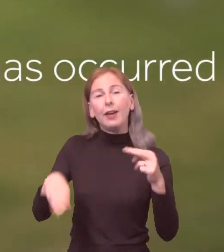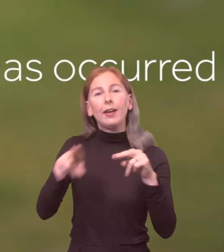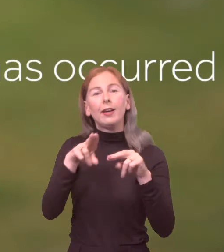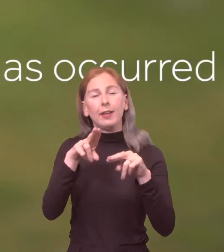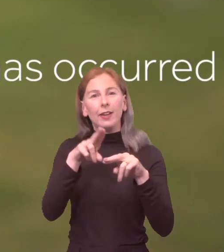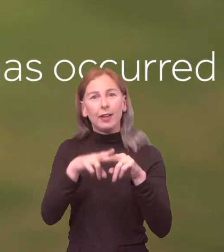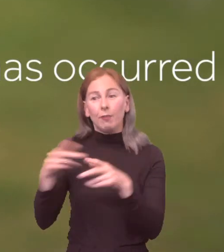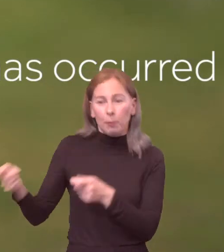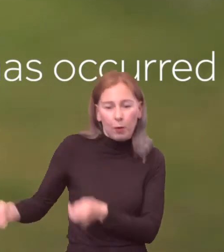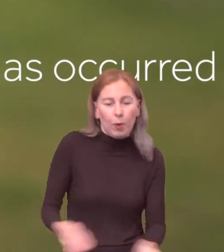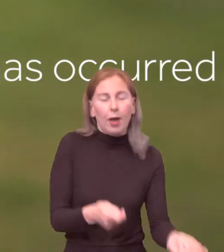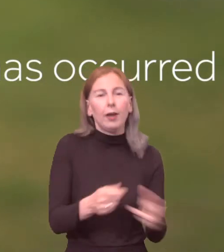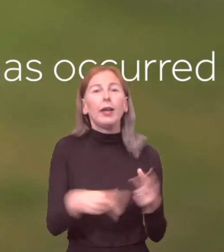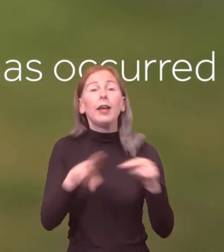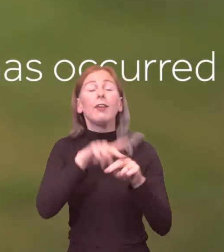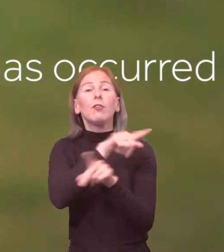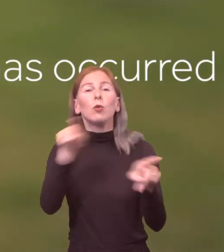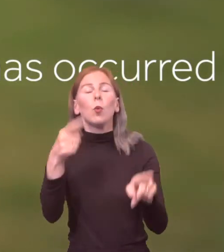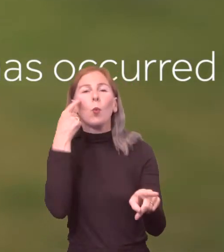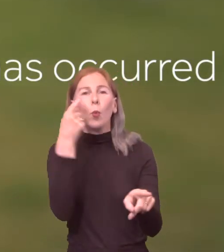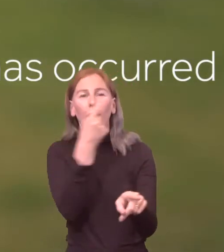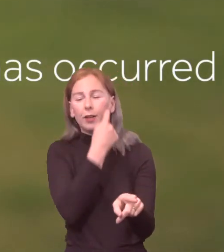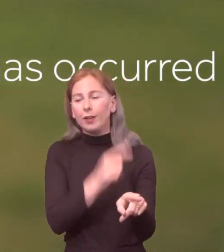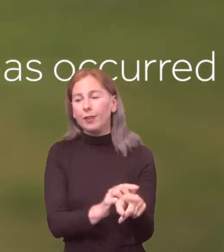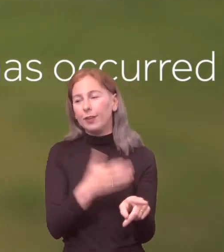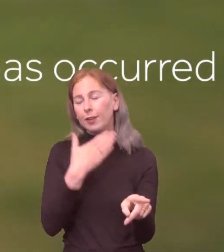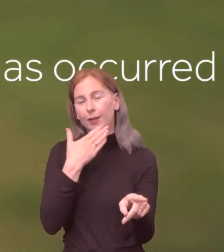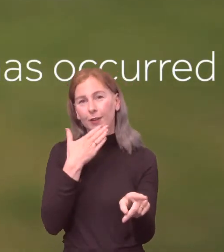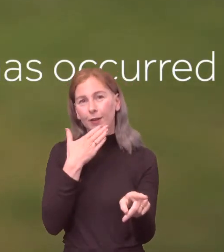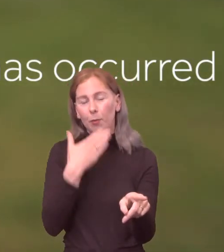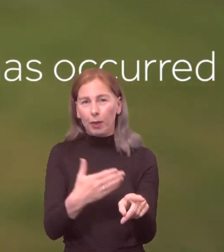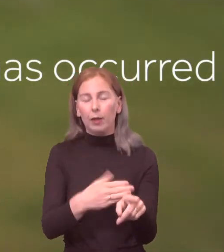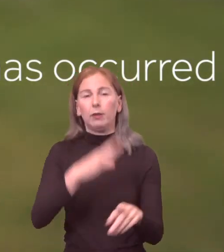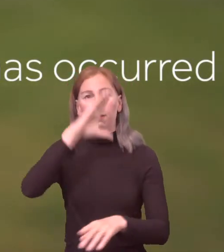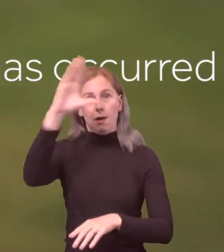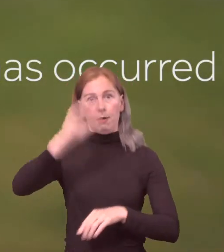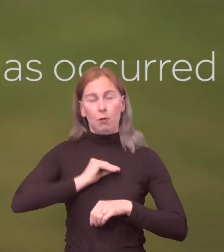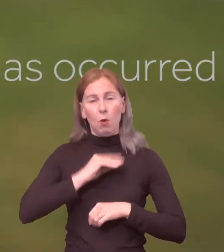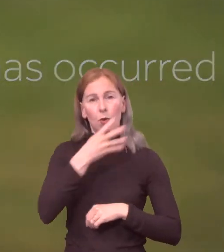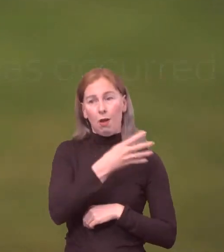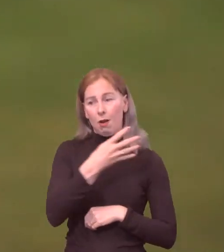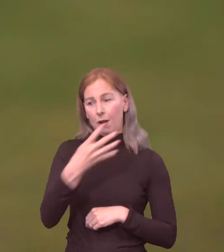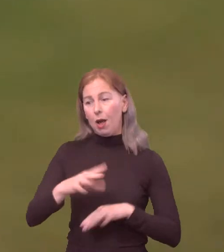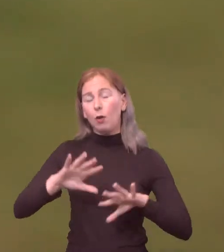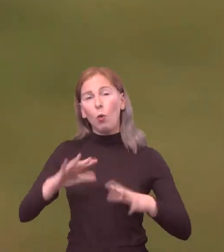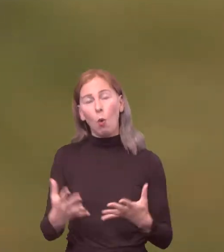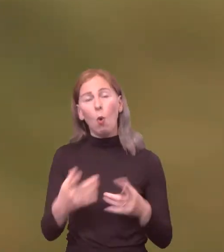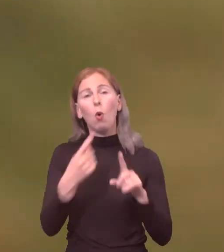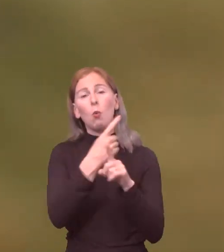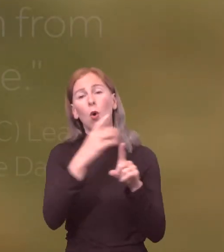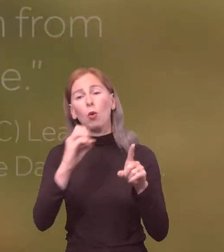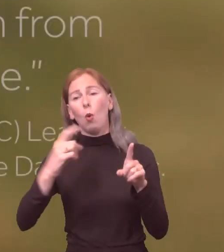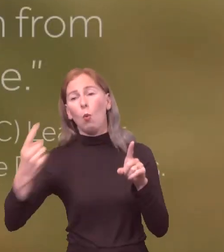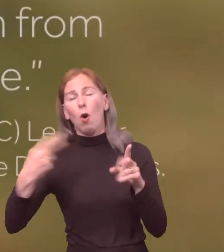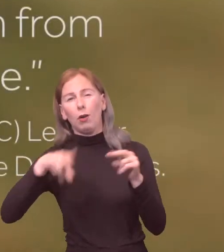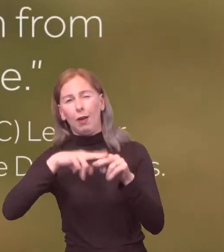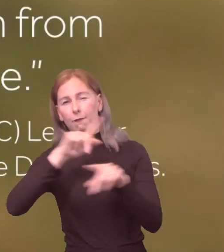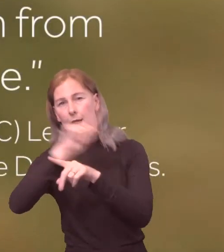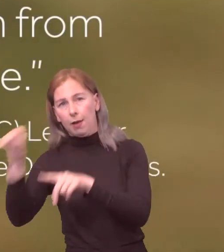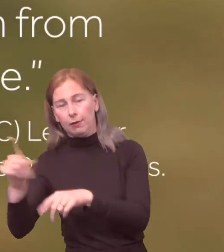us immediately on 999. If you are reporting it after the incident has occurred, please call us on 101.